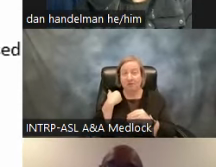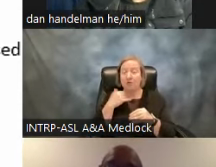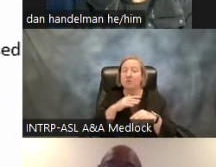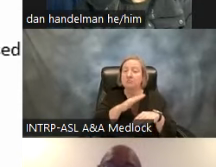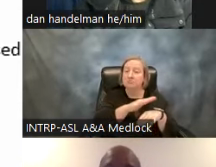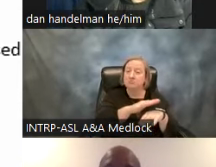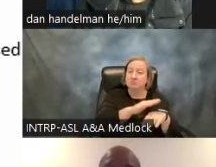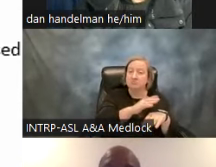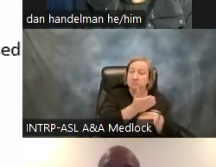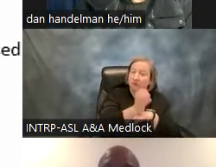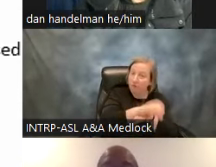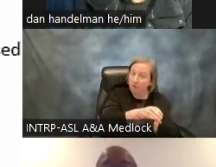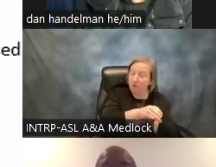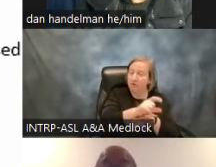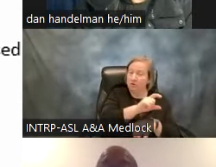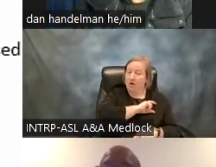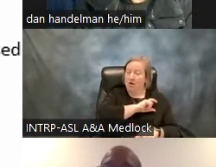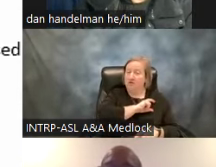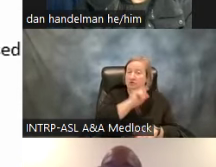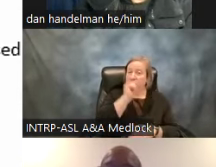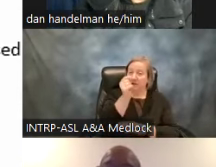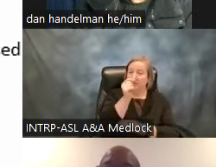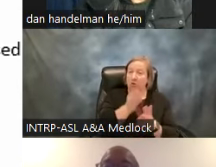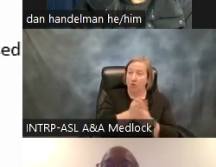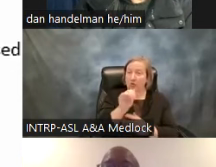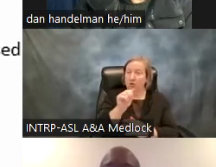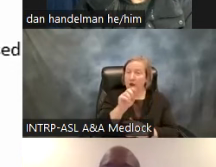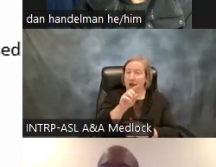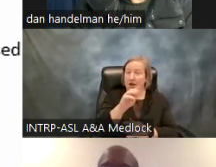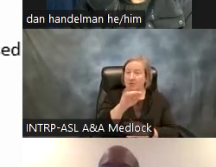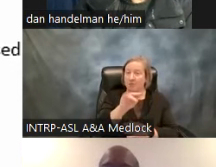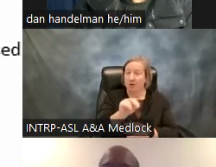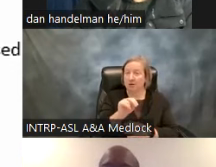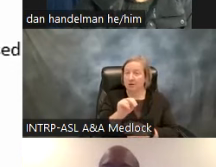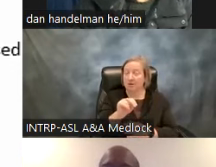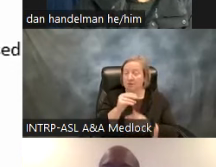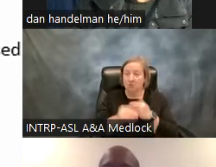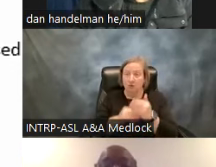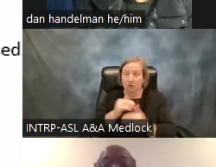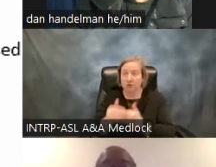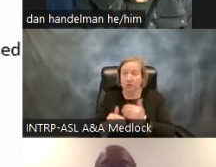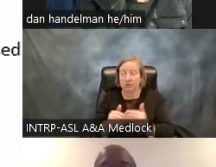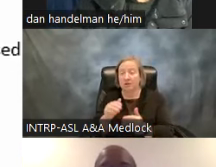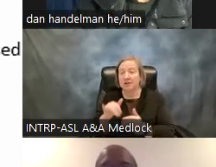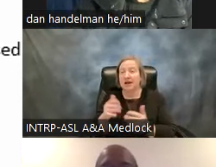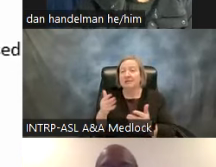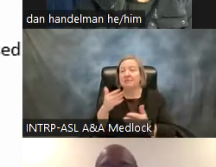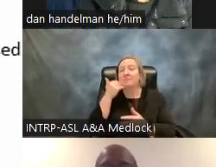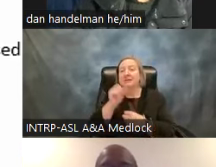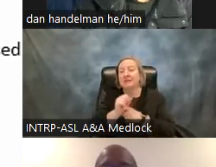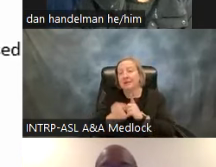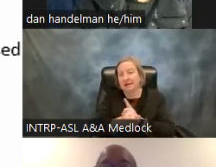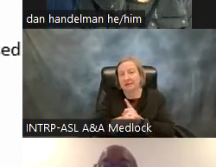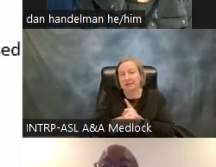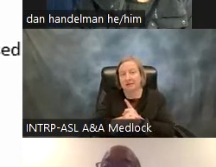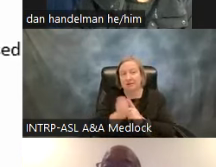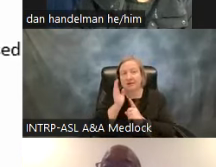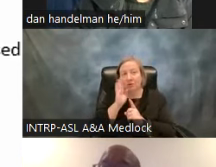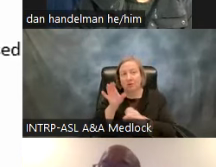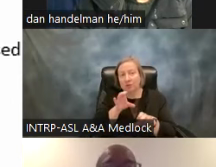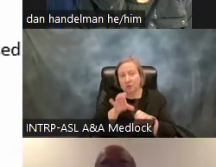testimony through an administrative process is what in best cases would be done, because